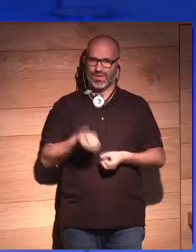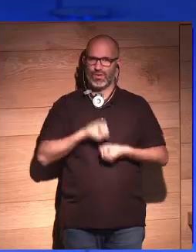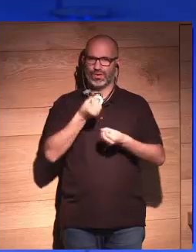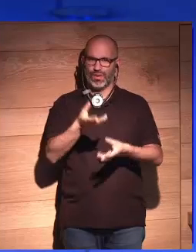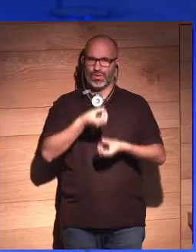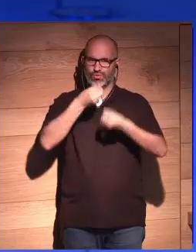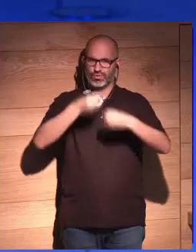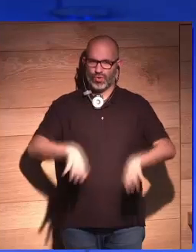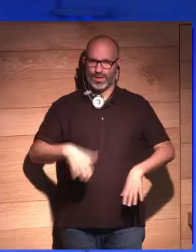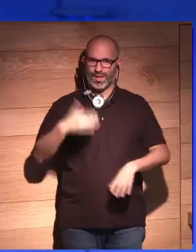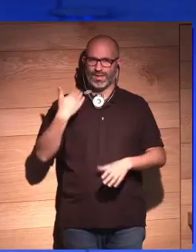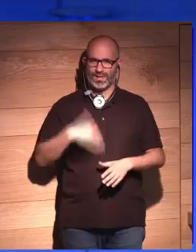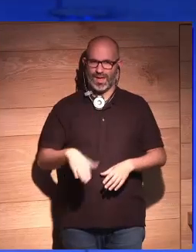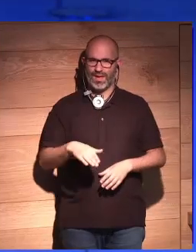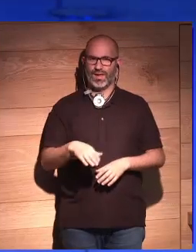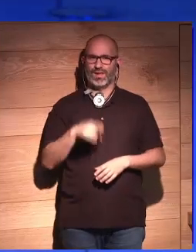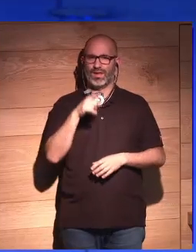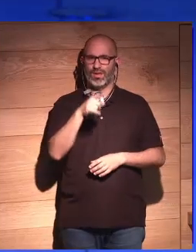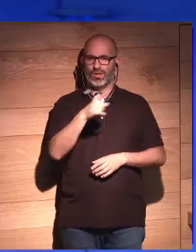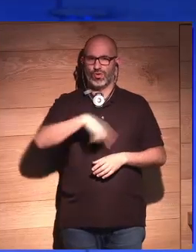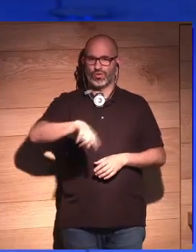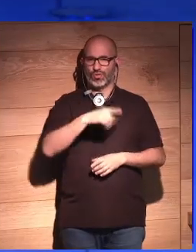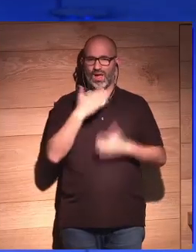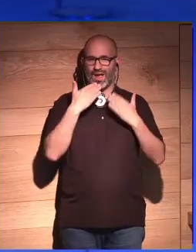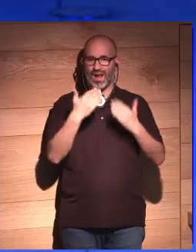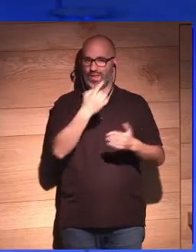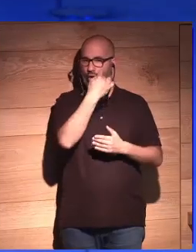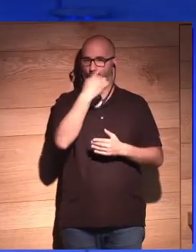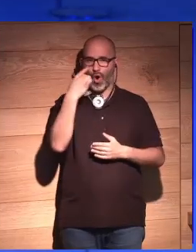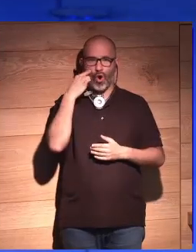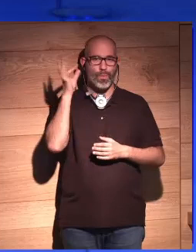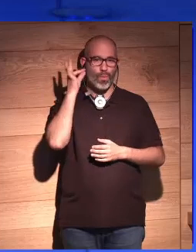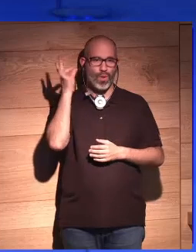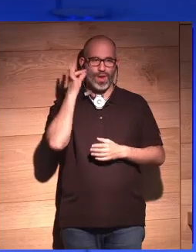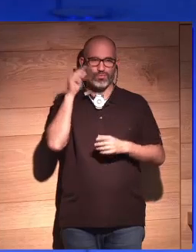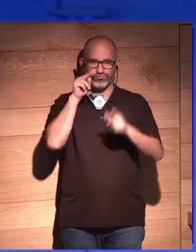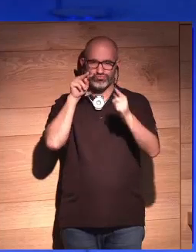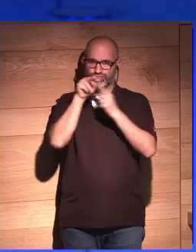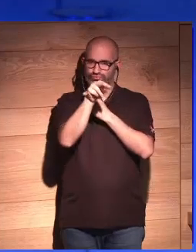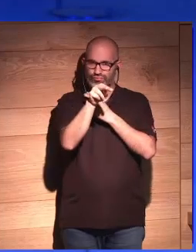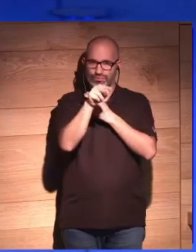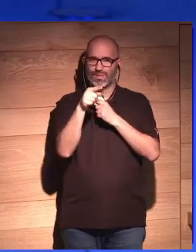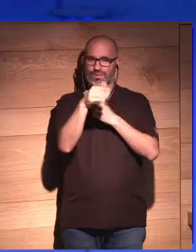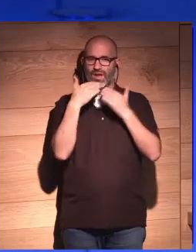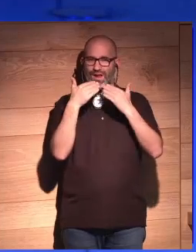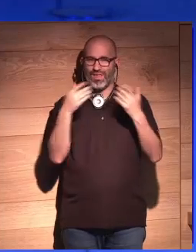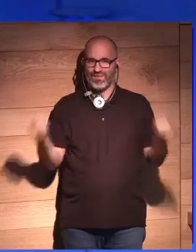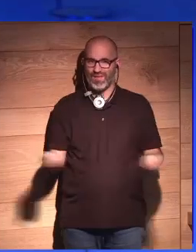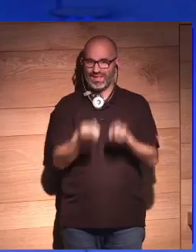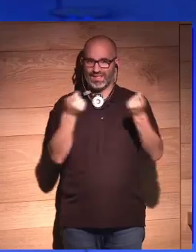That seems like very appropriate, and you'll see that it's actually quite a remarkable story, because it is the women in the end